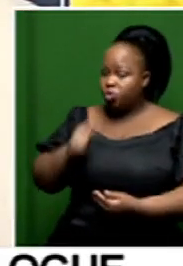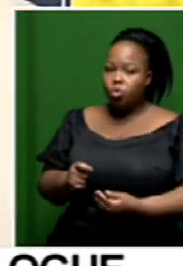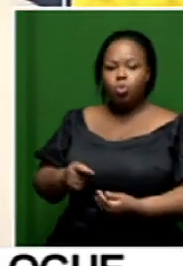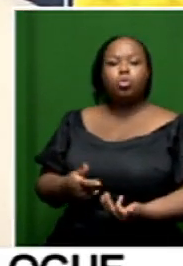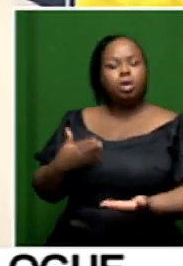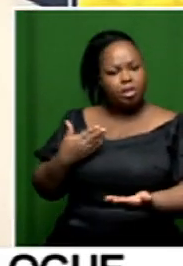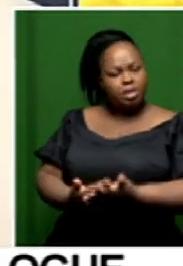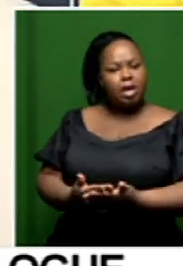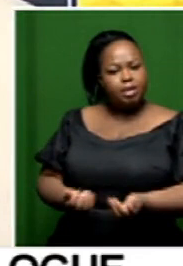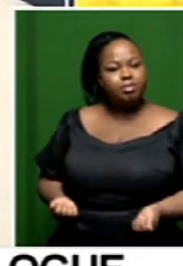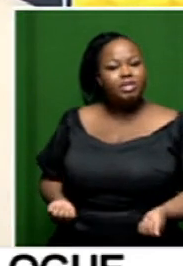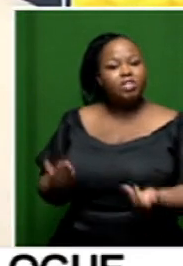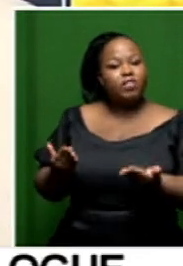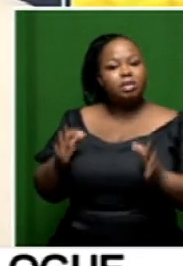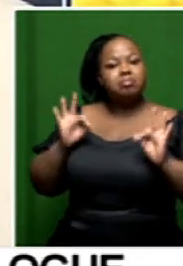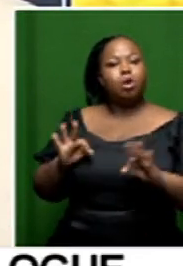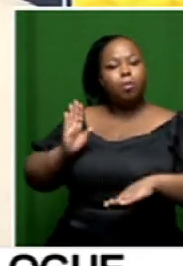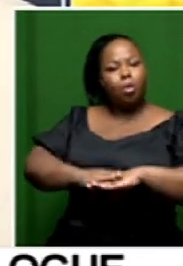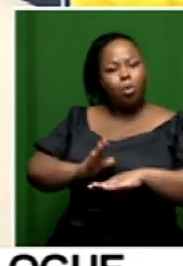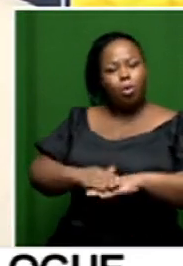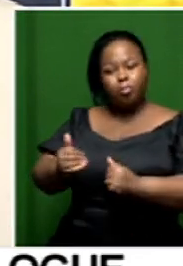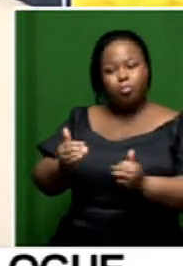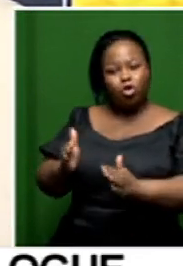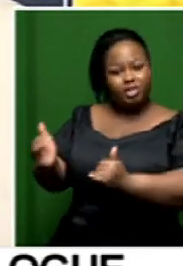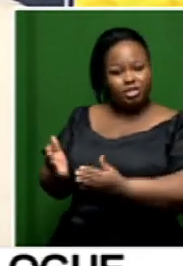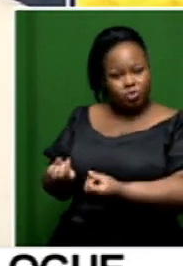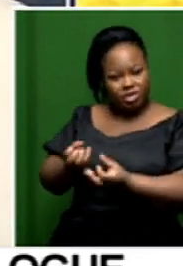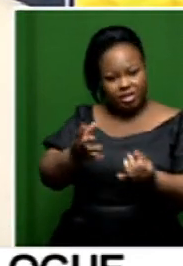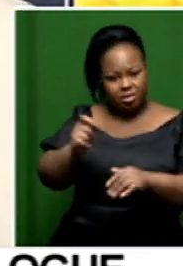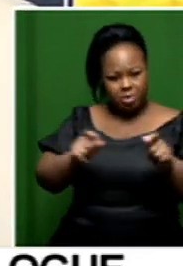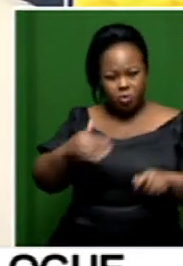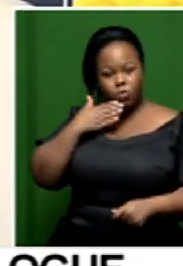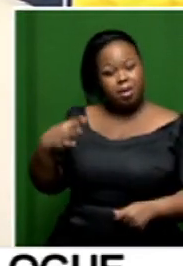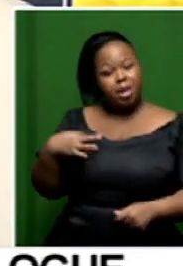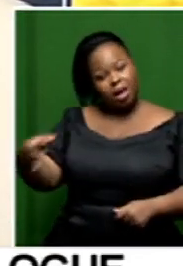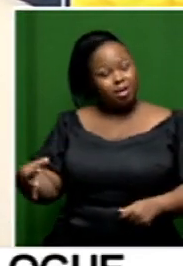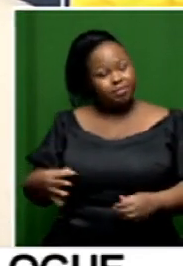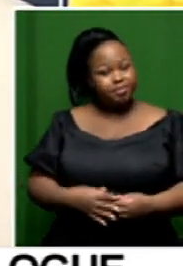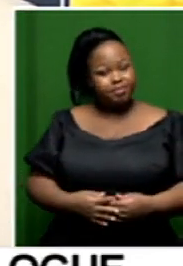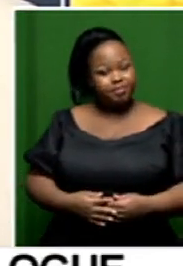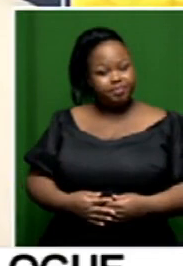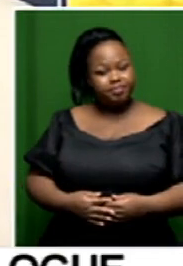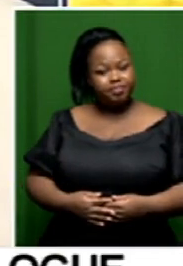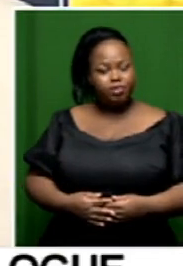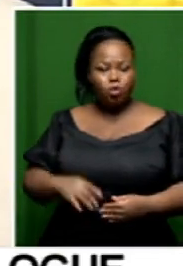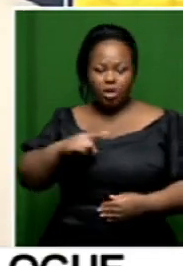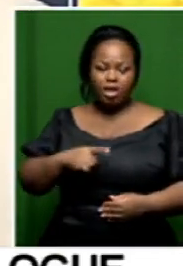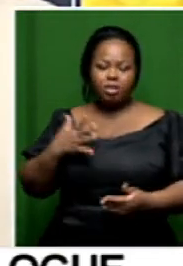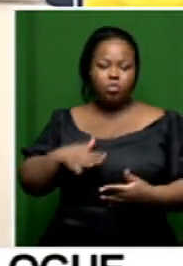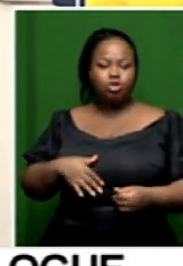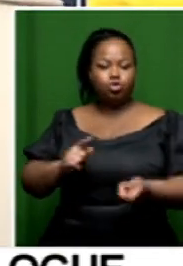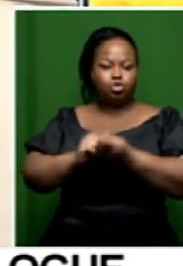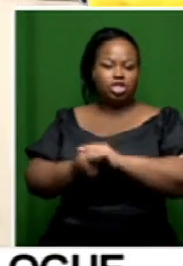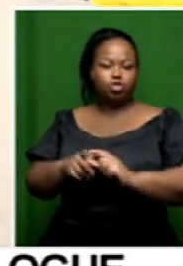able to provide a set of boxes to those who basically need them to move to